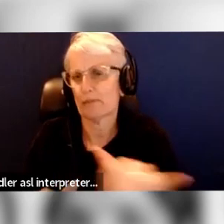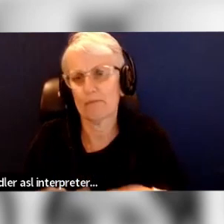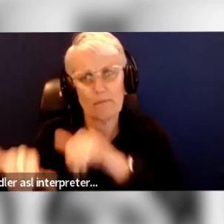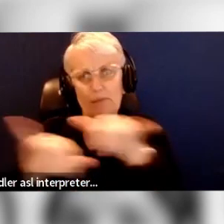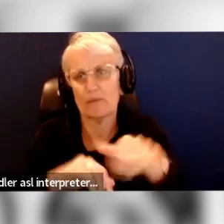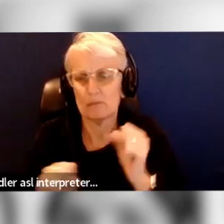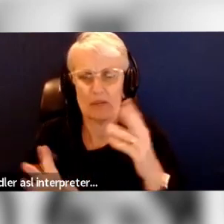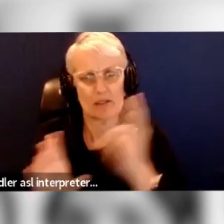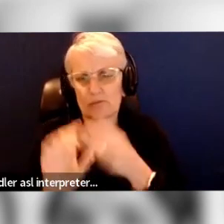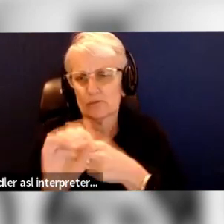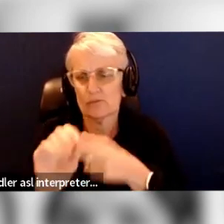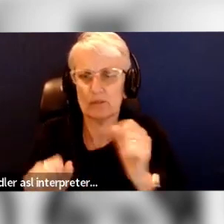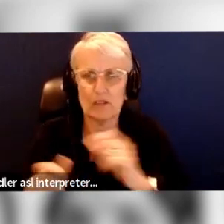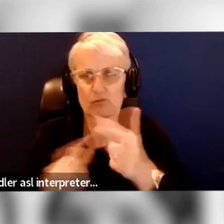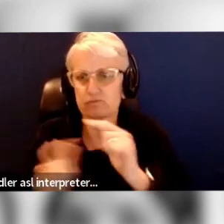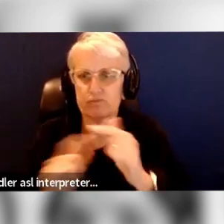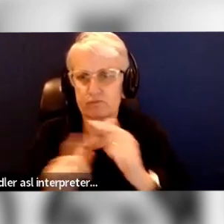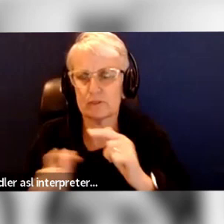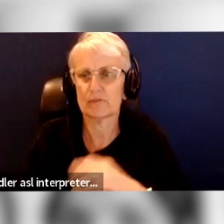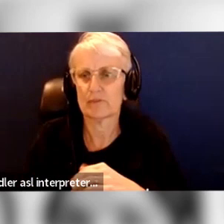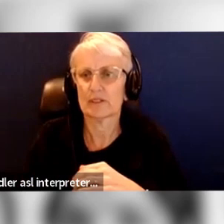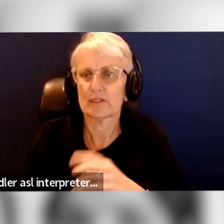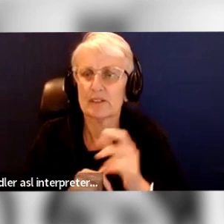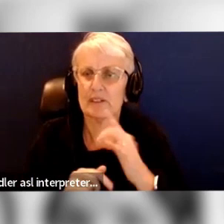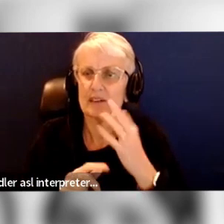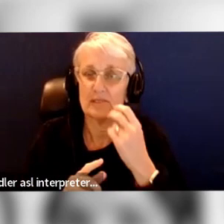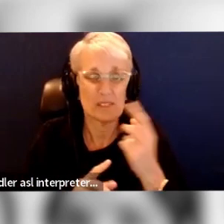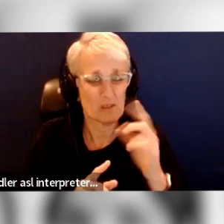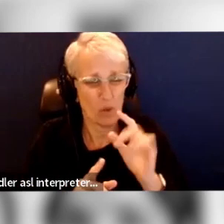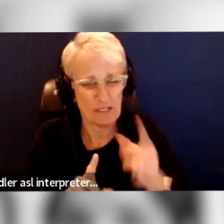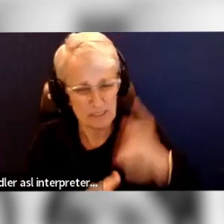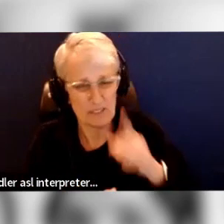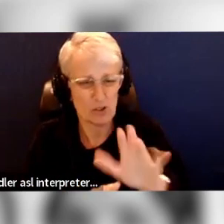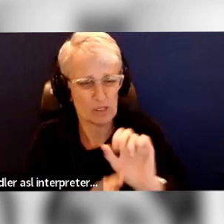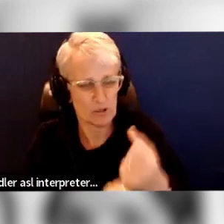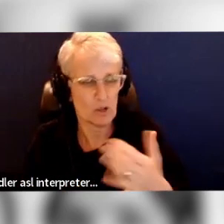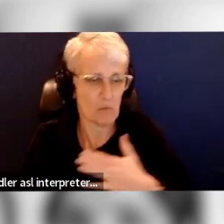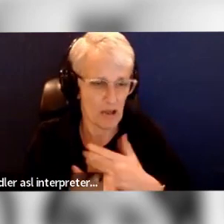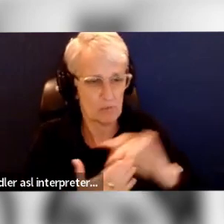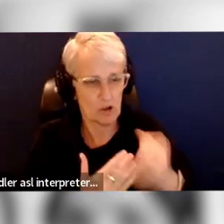folks joining, lots of back and forths. And especially if you have a situational question like my project